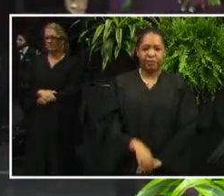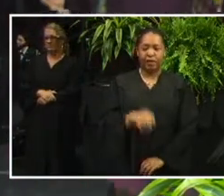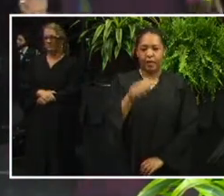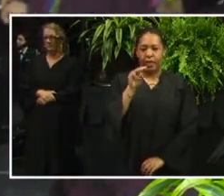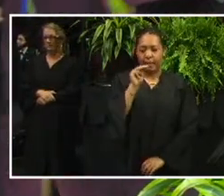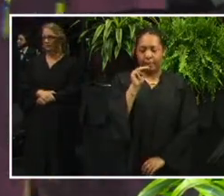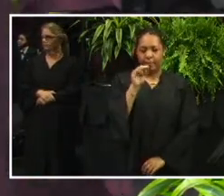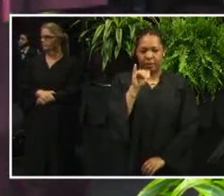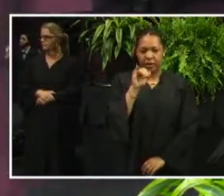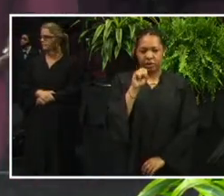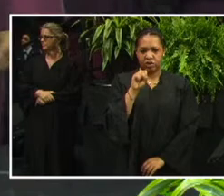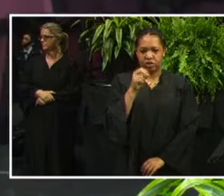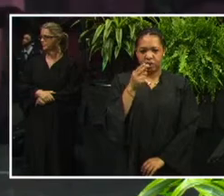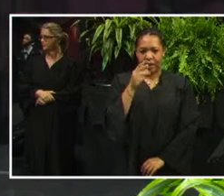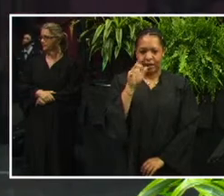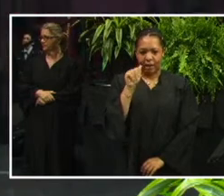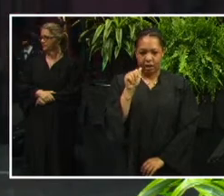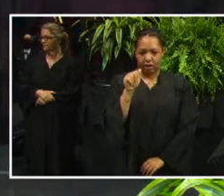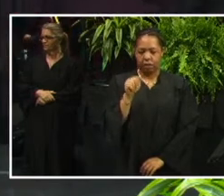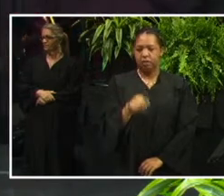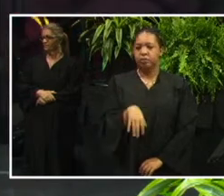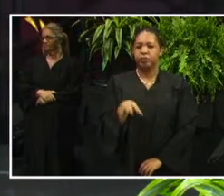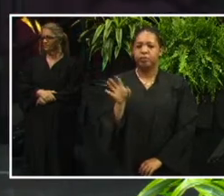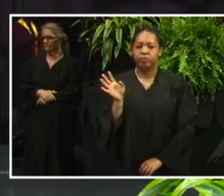Michael Amari Willingham.